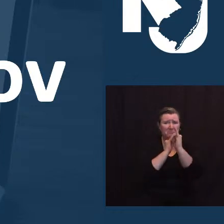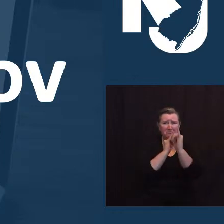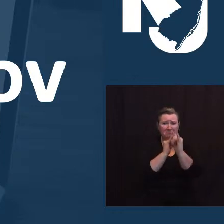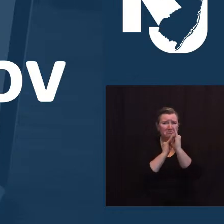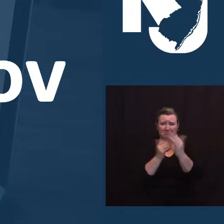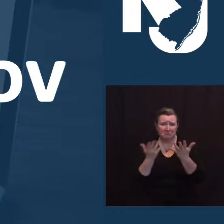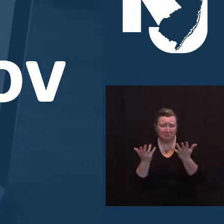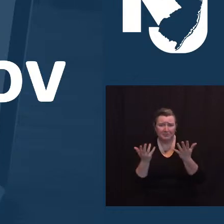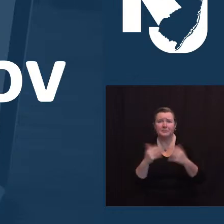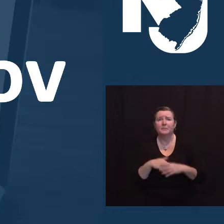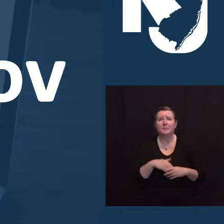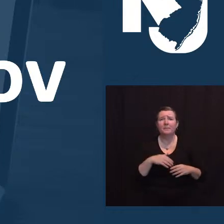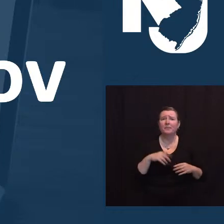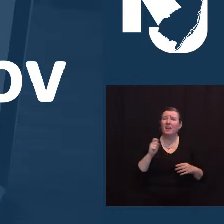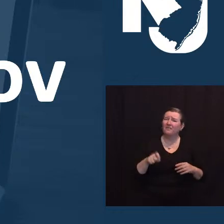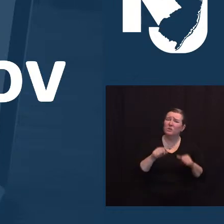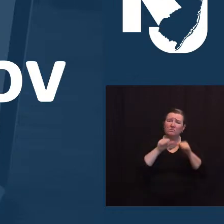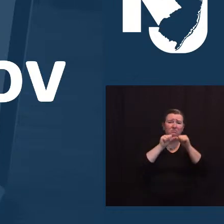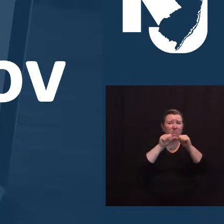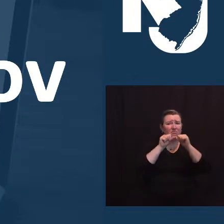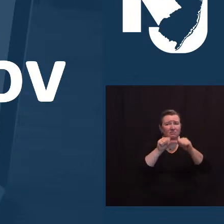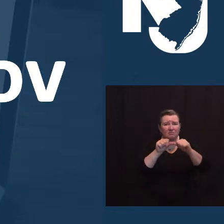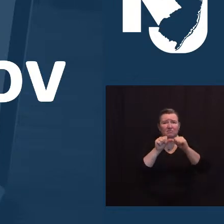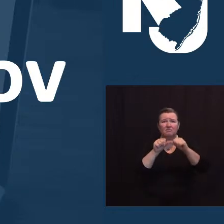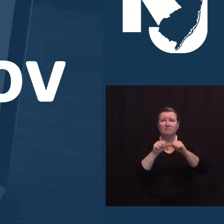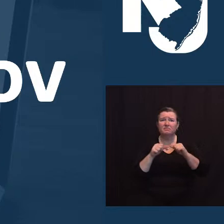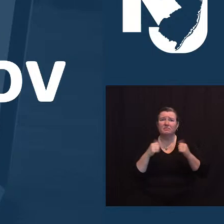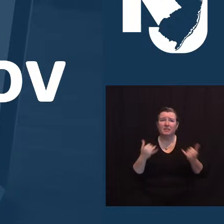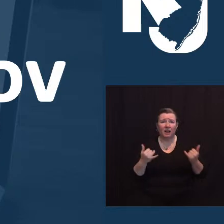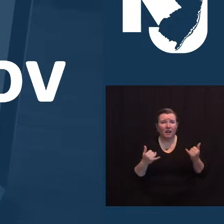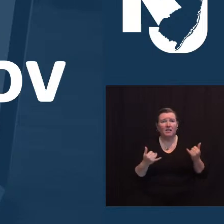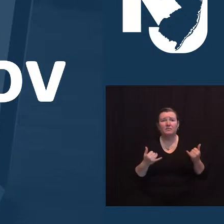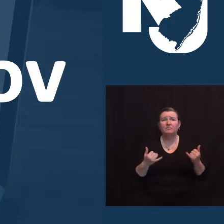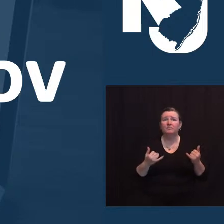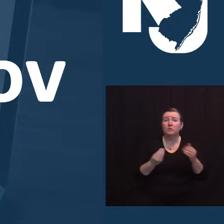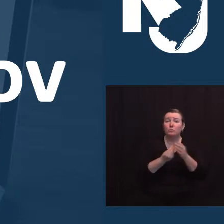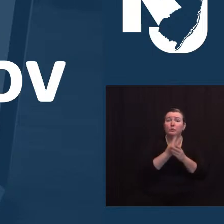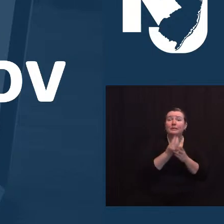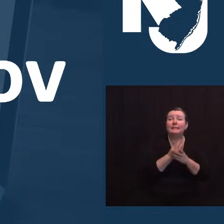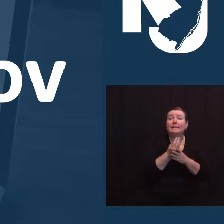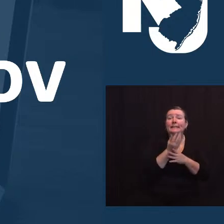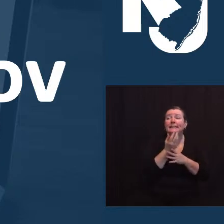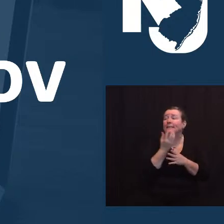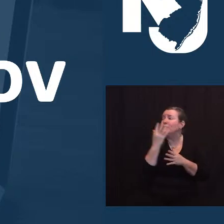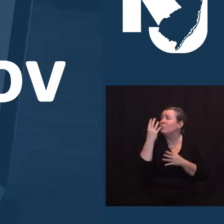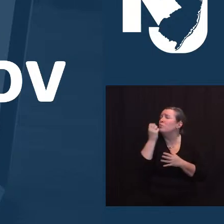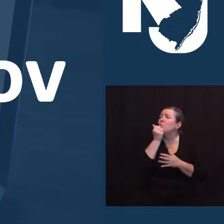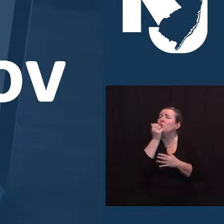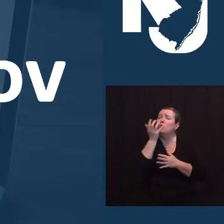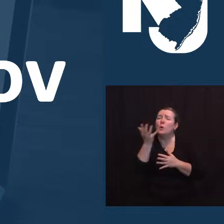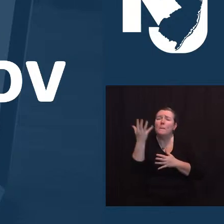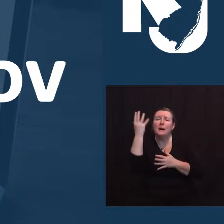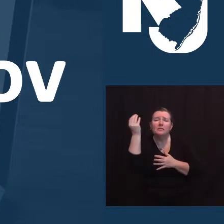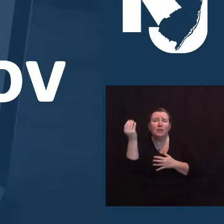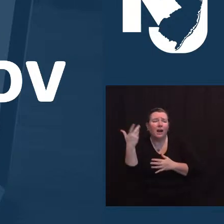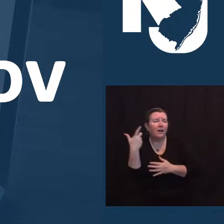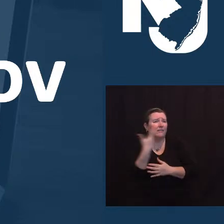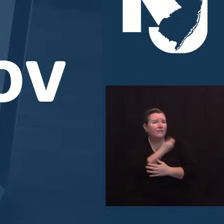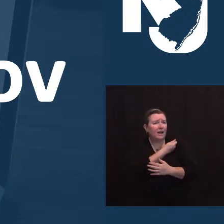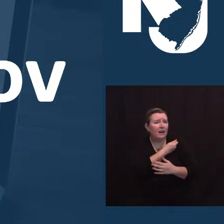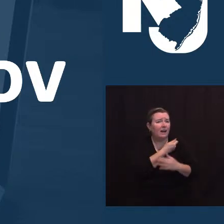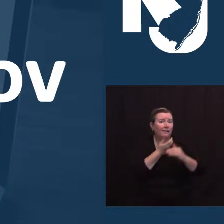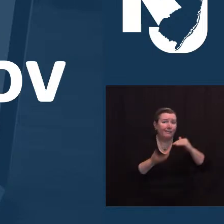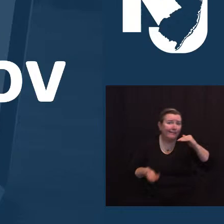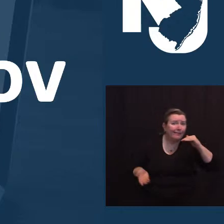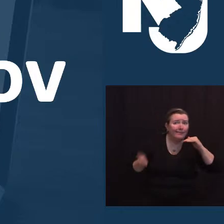folks. And with the weather warming, which is a good thing, and more vaccines into arms, another really good thing, we need to move